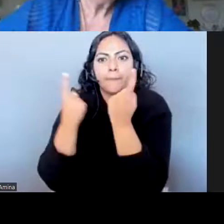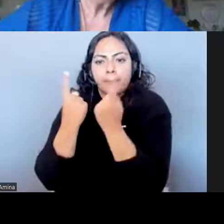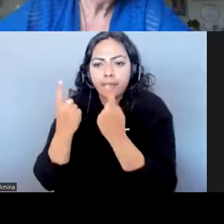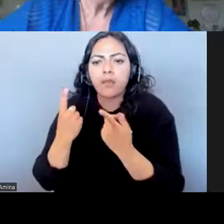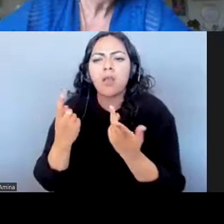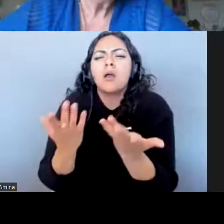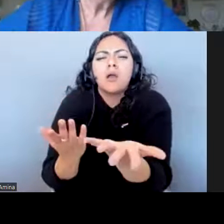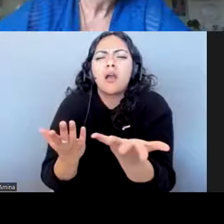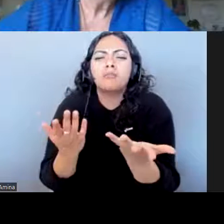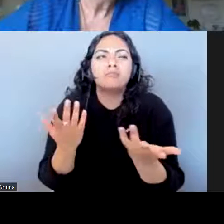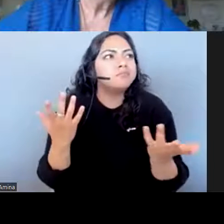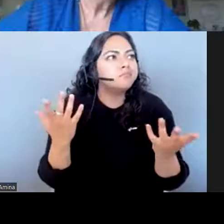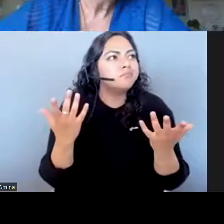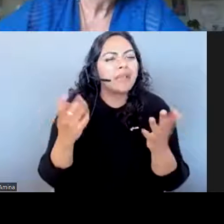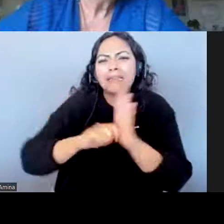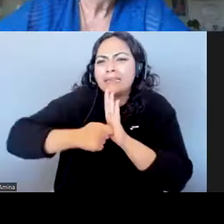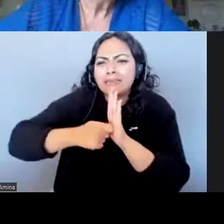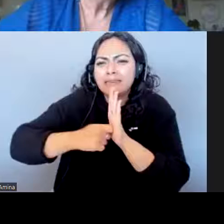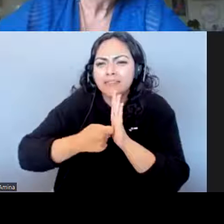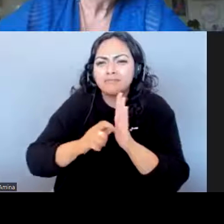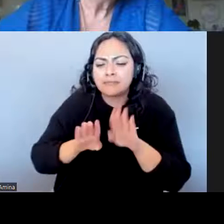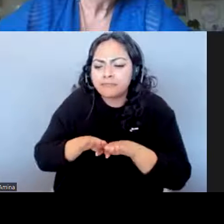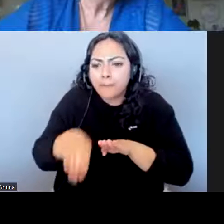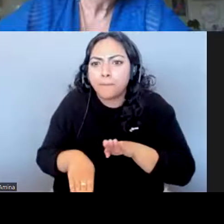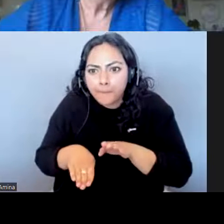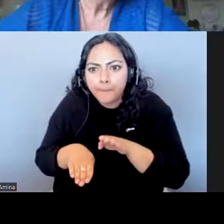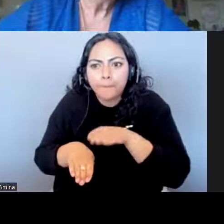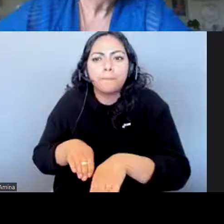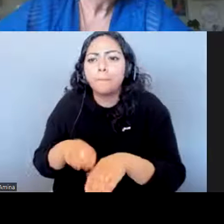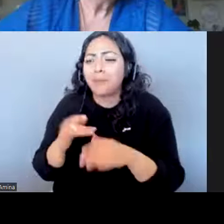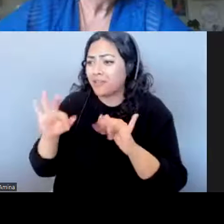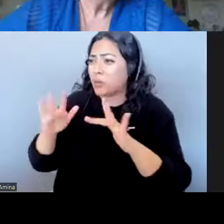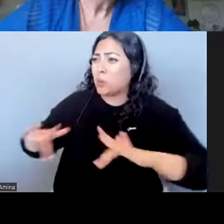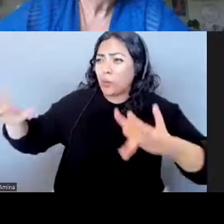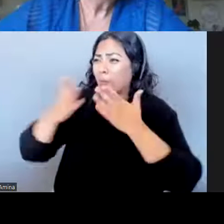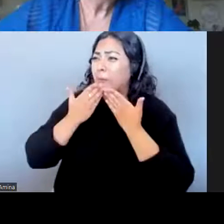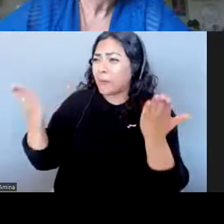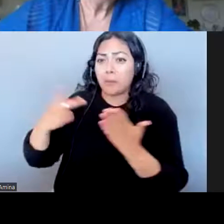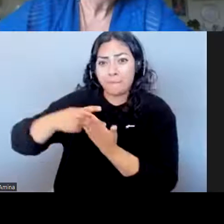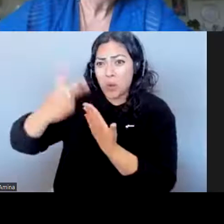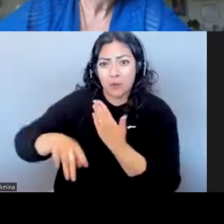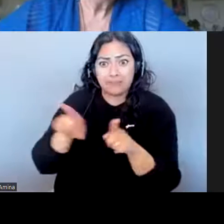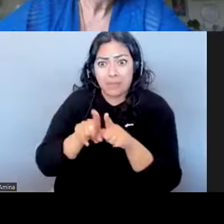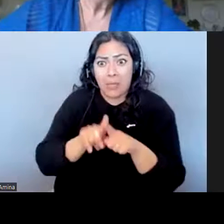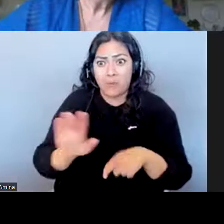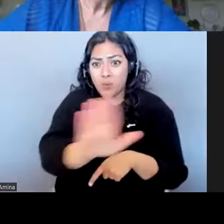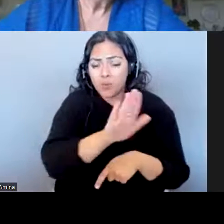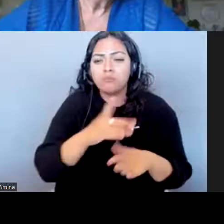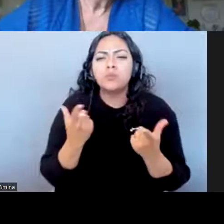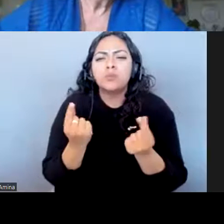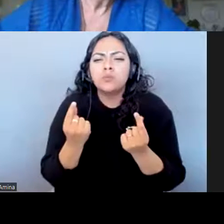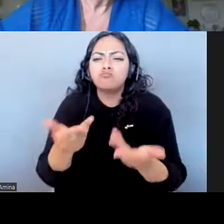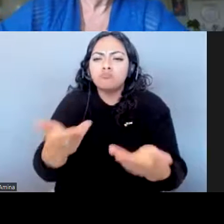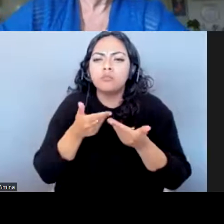golden rules, maybe the key first steps? What if there is nothing in place yet? What can someone do? Would you recommend a couple of